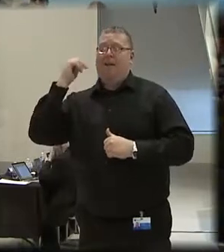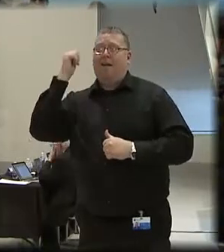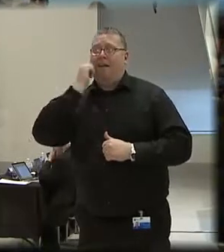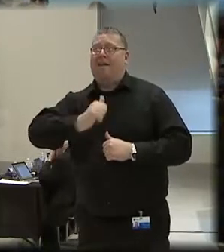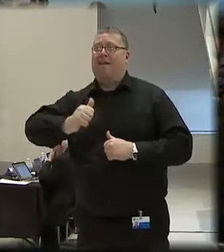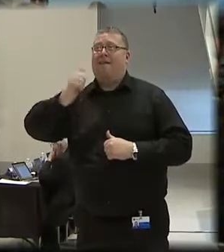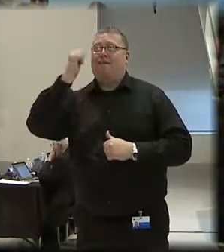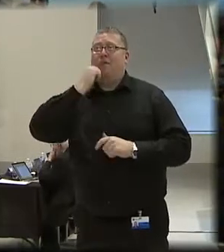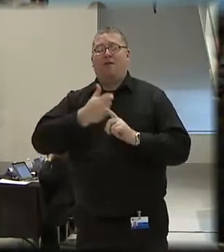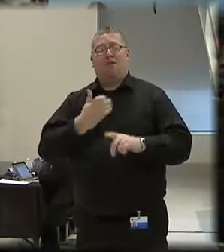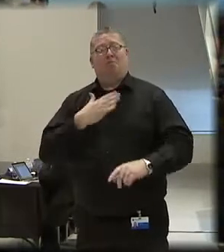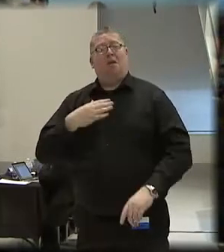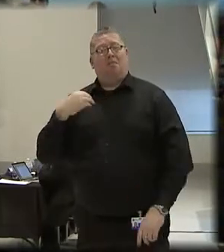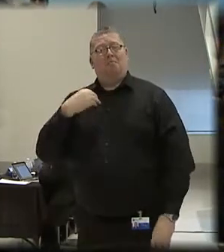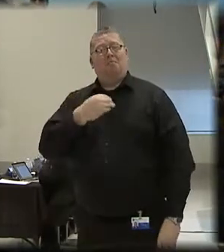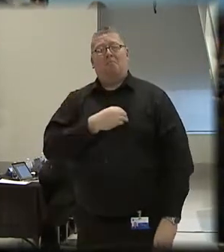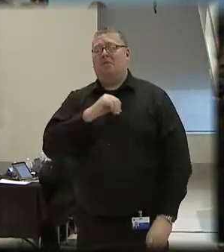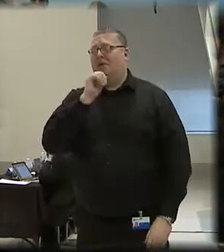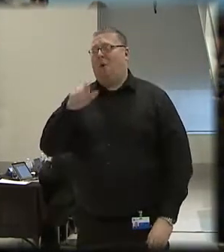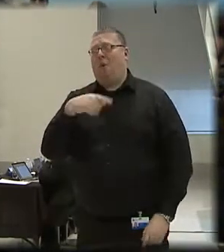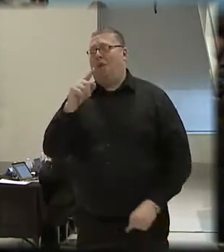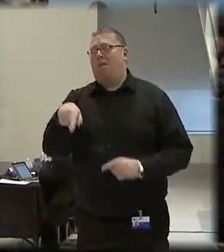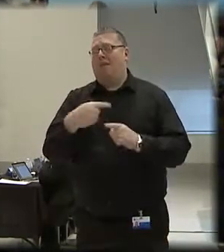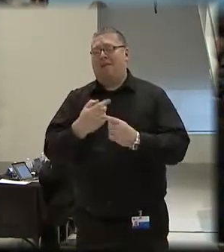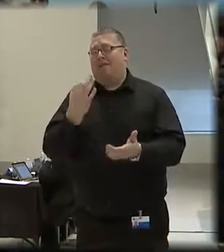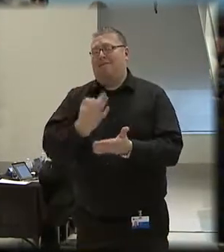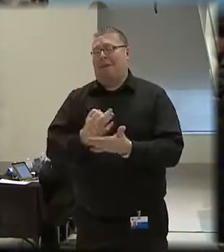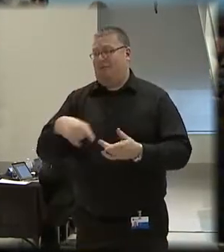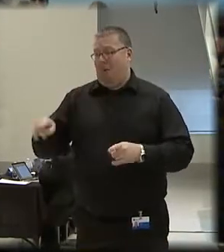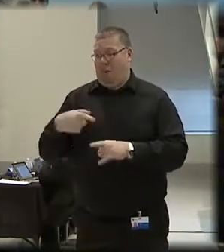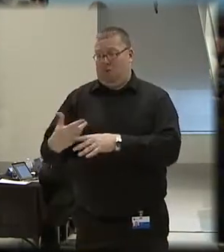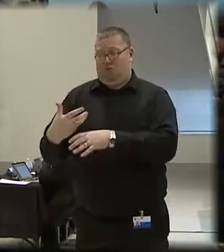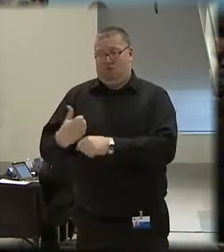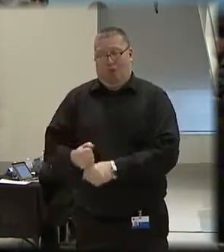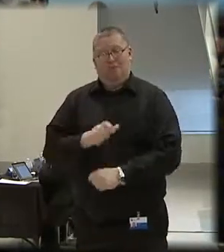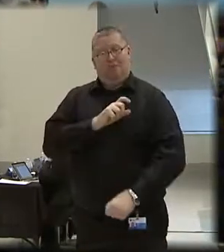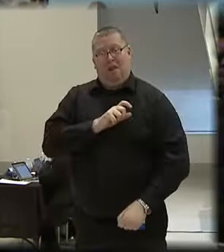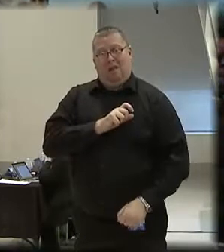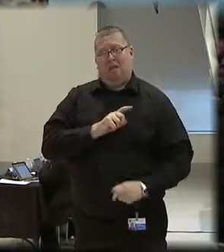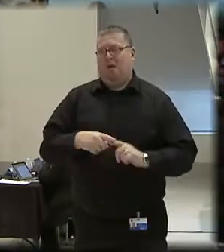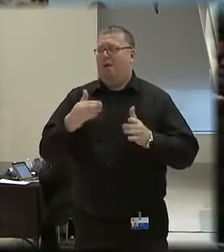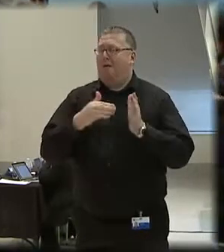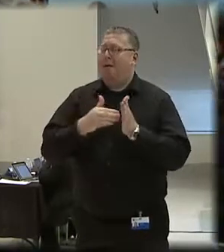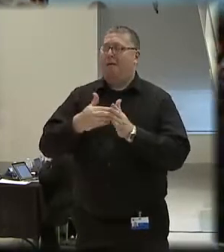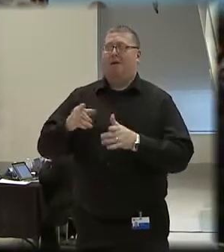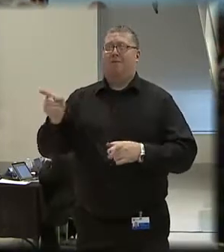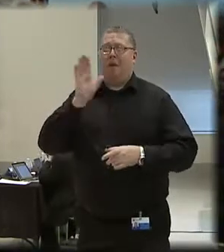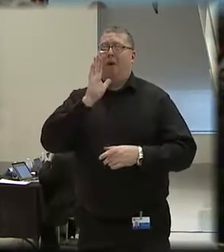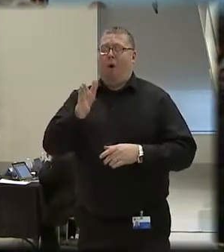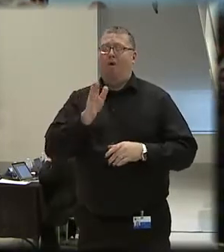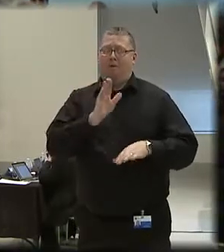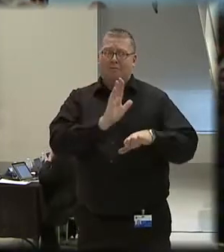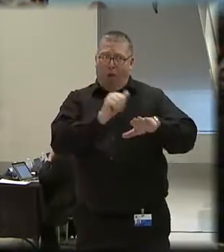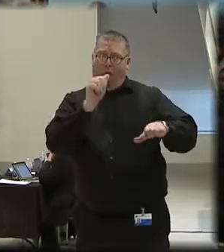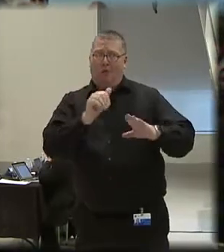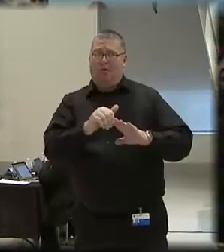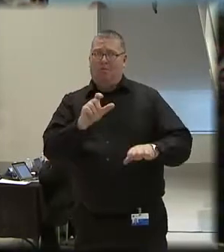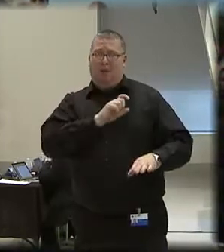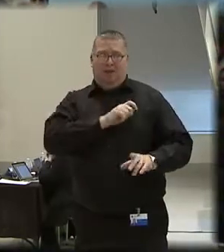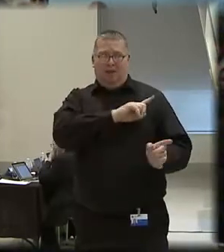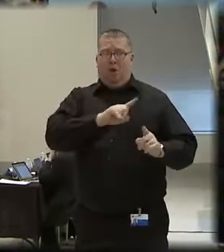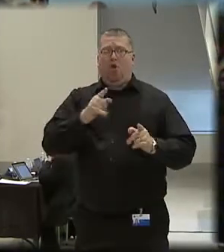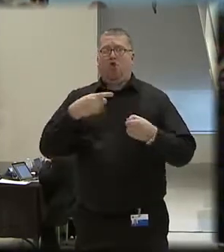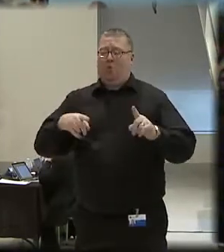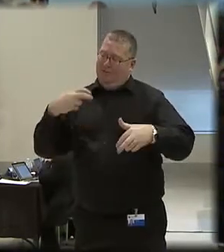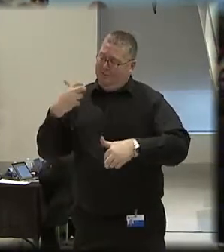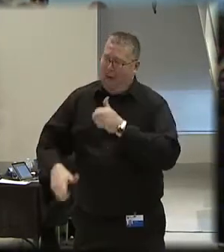from my members, not just about the fact that they want to be able to trust law enforcement, but many times they're calling on law enforcement during really tough